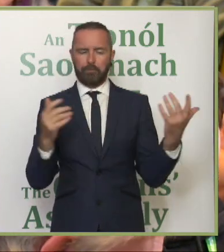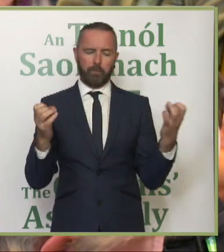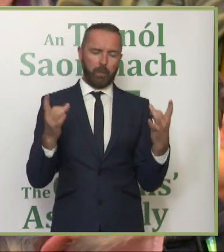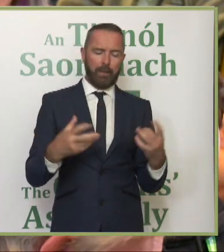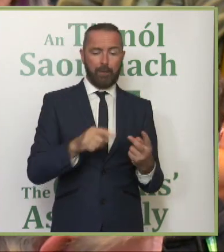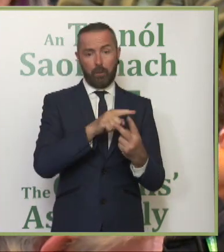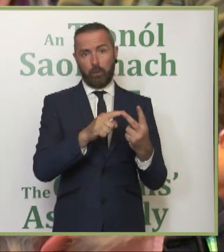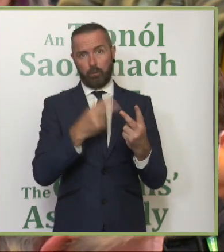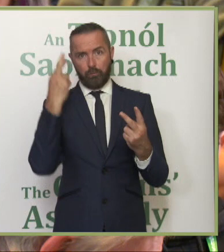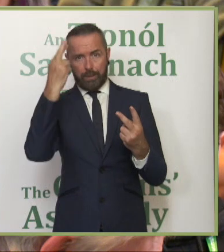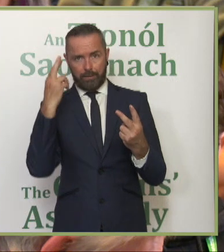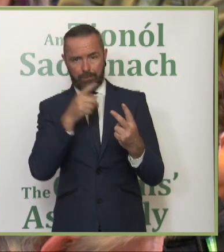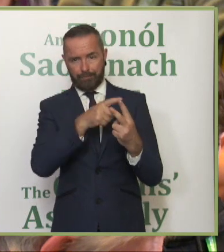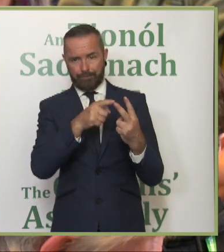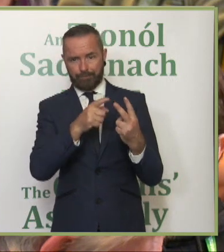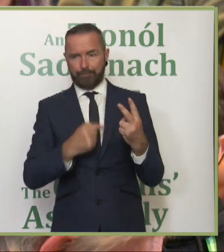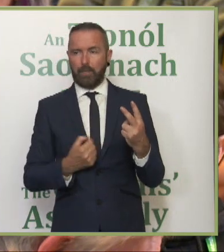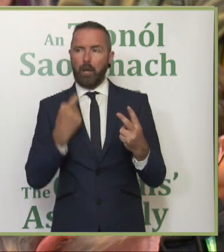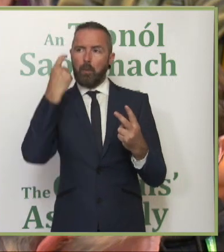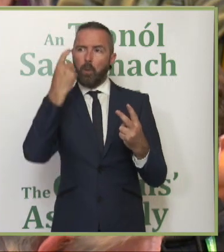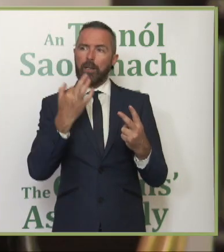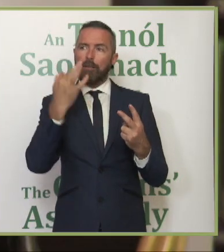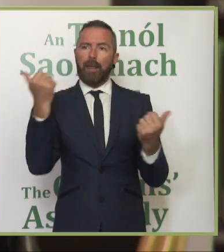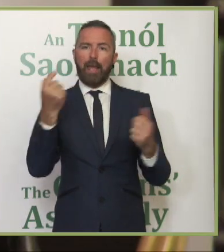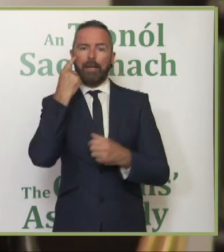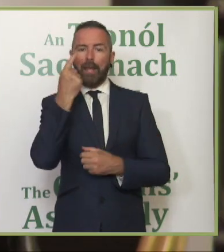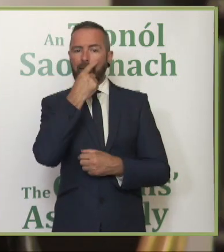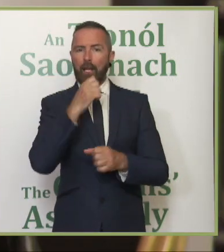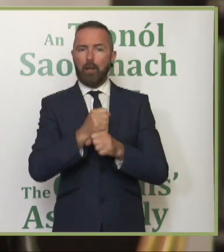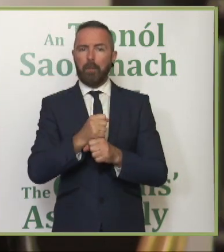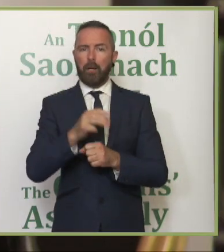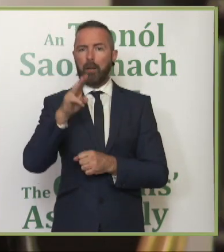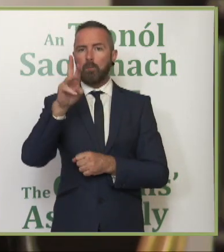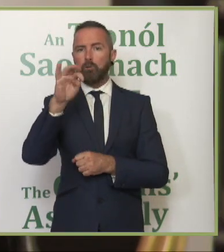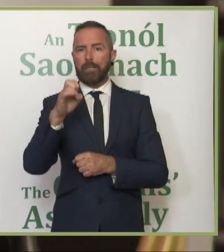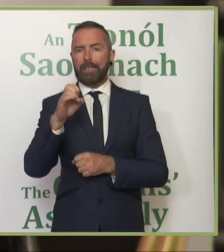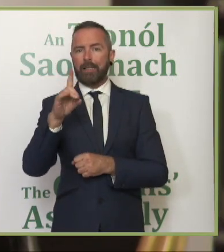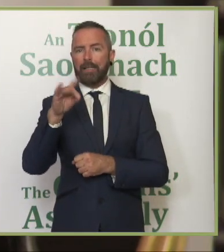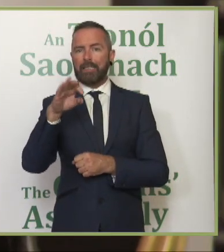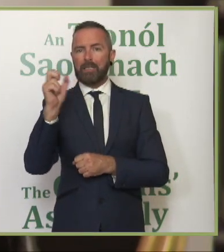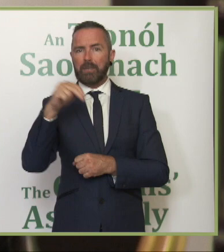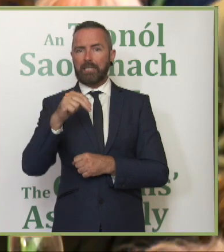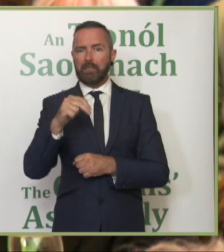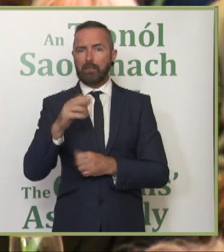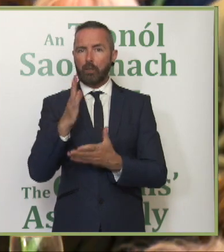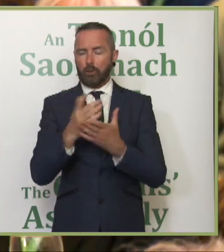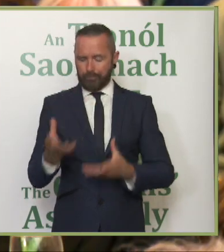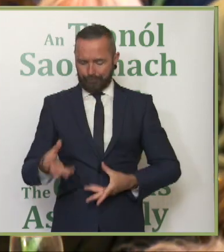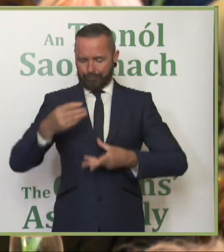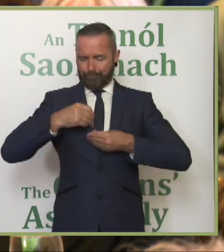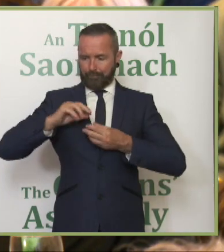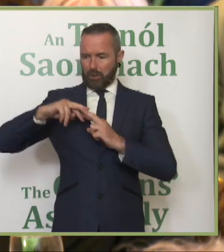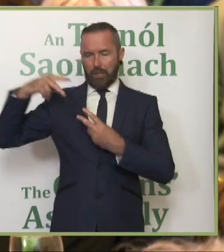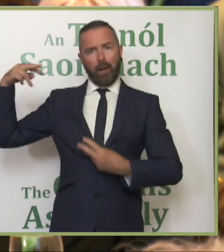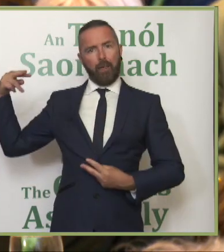2 reasons, but I'm wondering if there's any evidence about predisposition genetically to addiction. And if